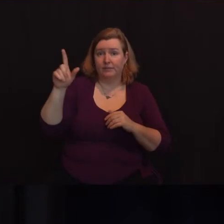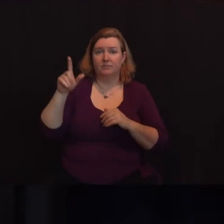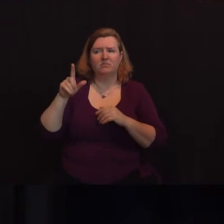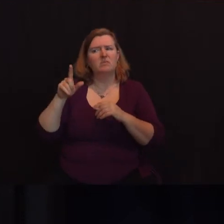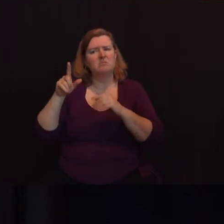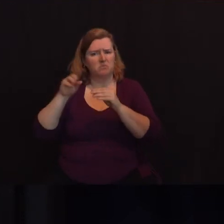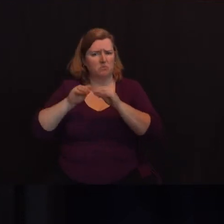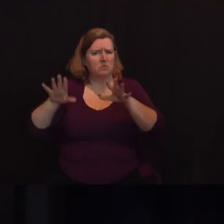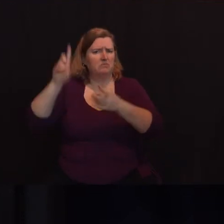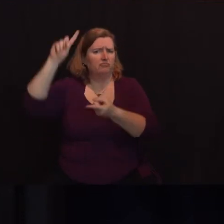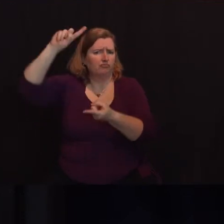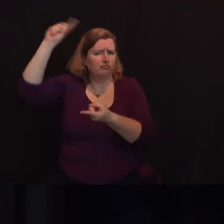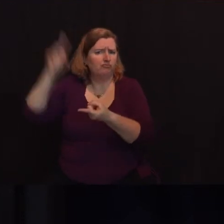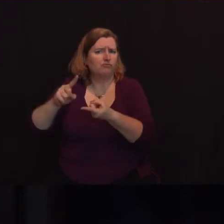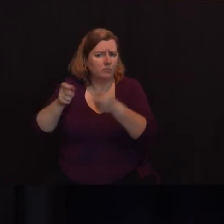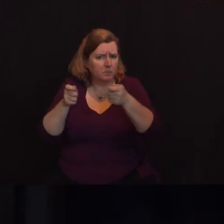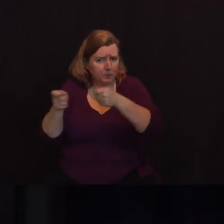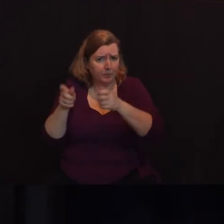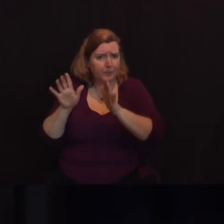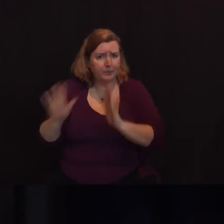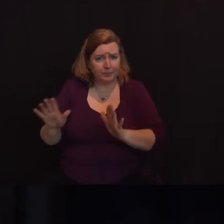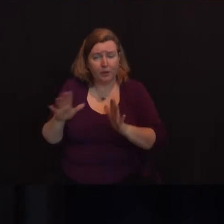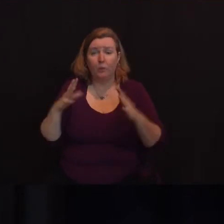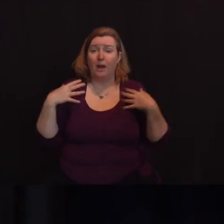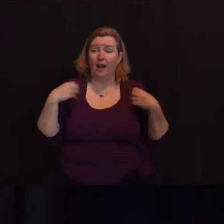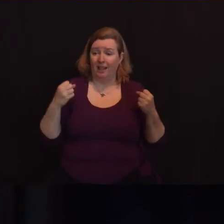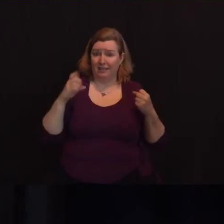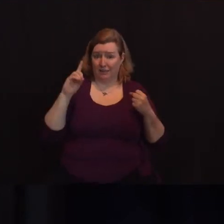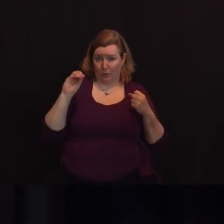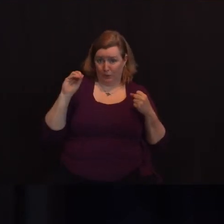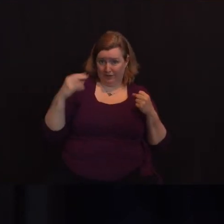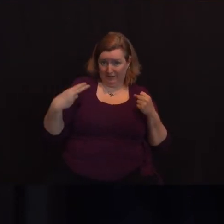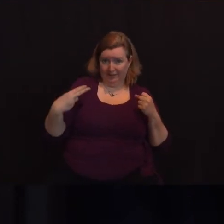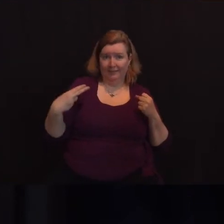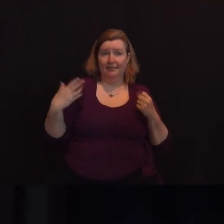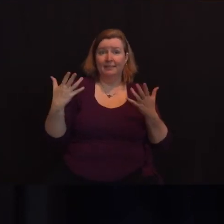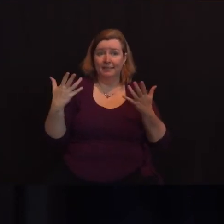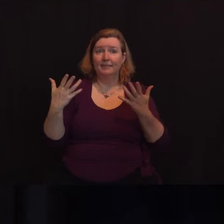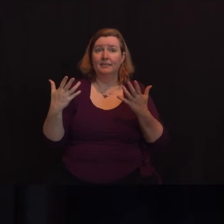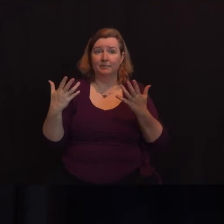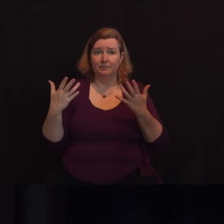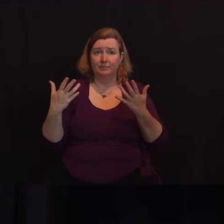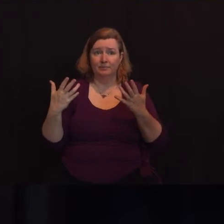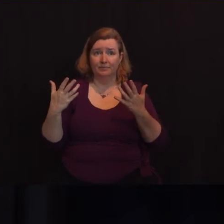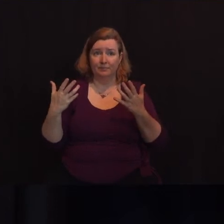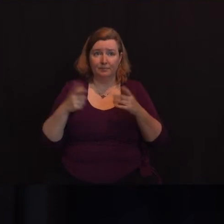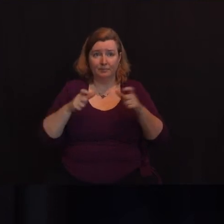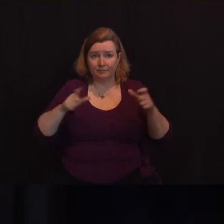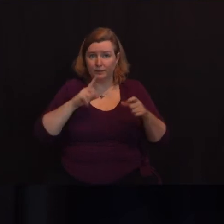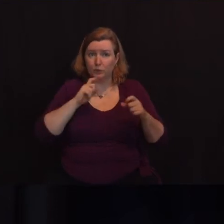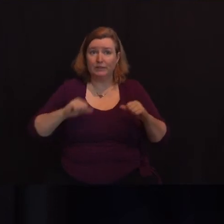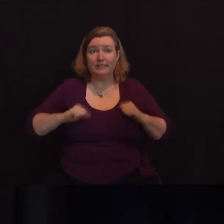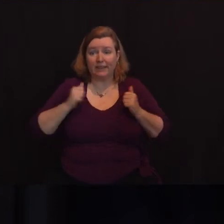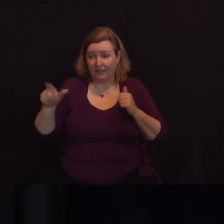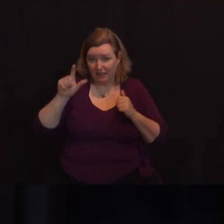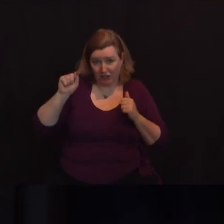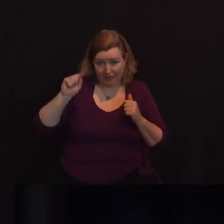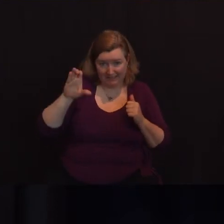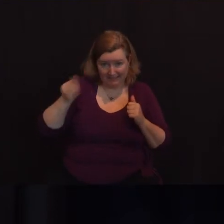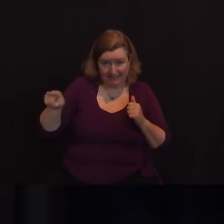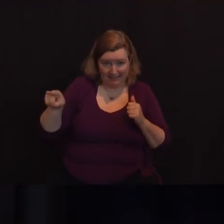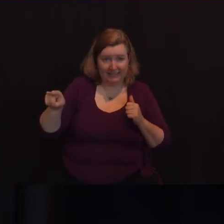to lessen restrictions for vaccinated residents and expand services to residents in these facilities.